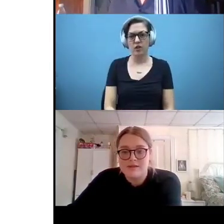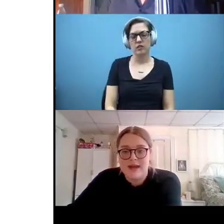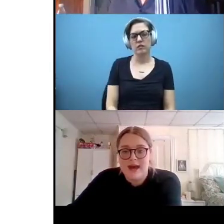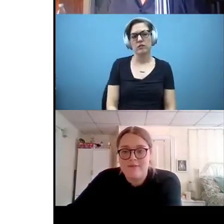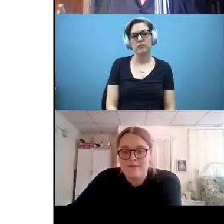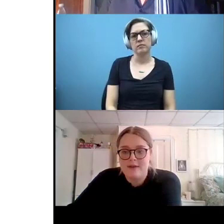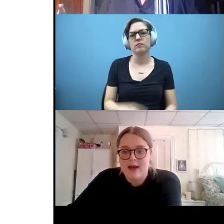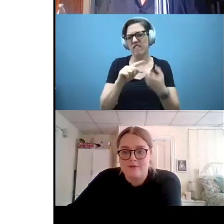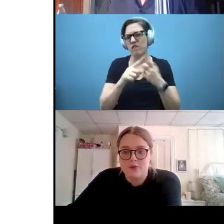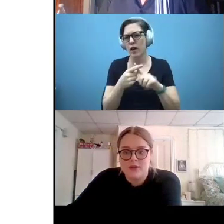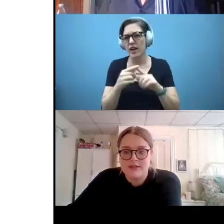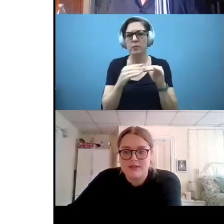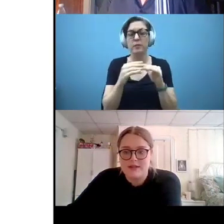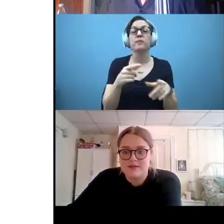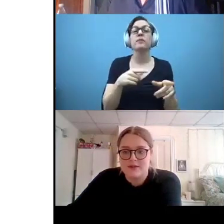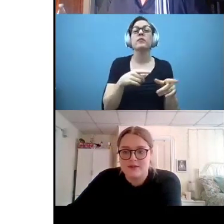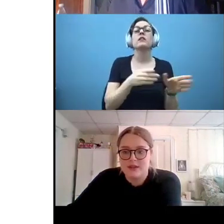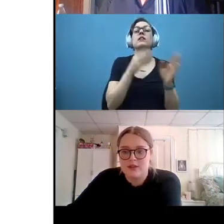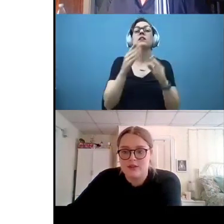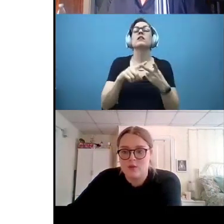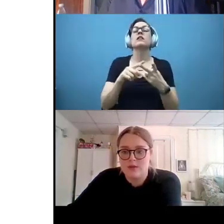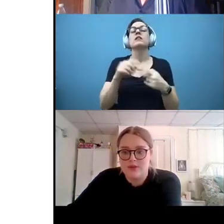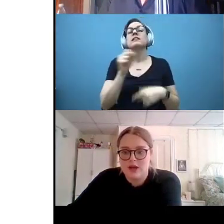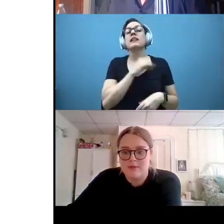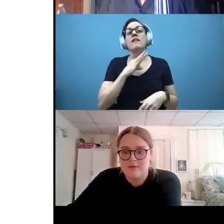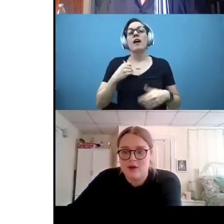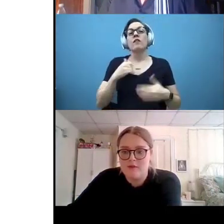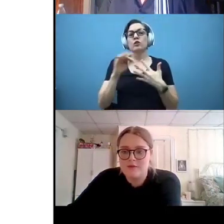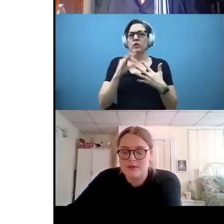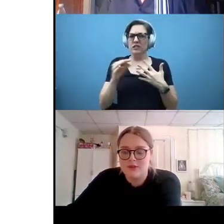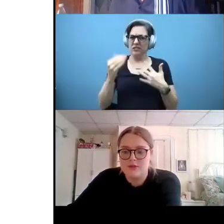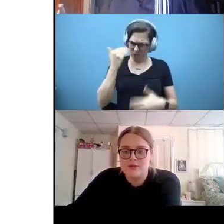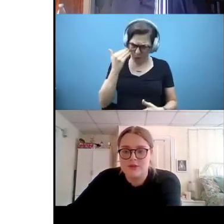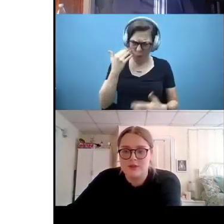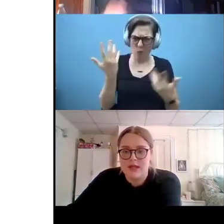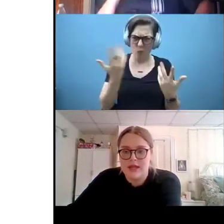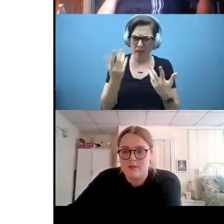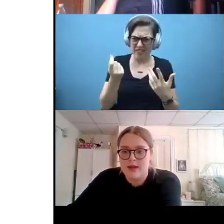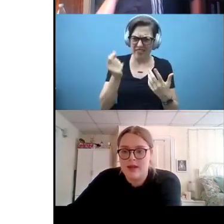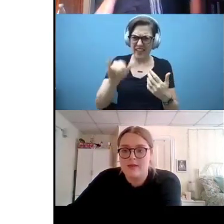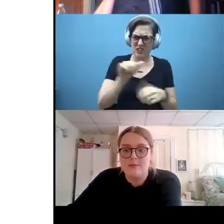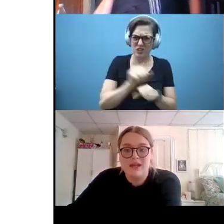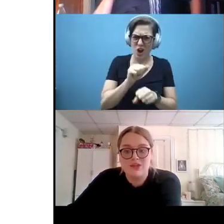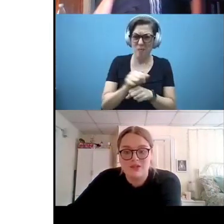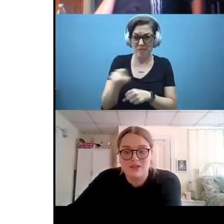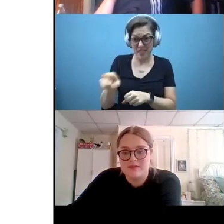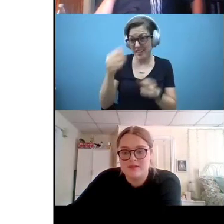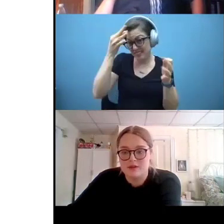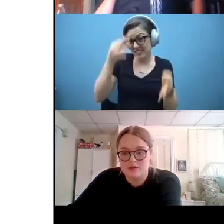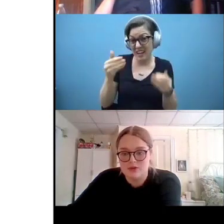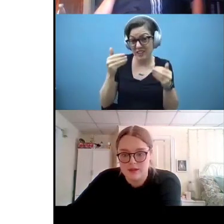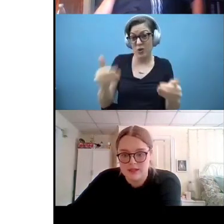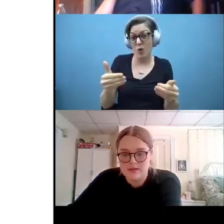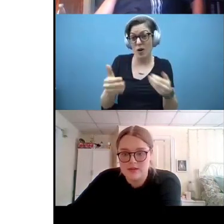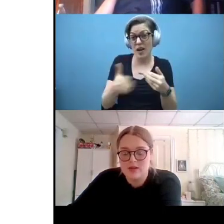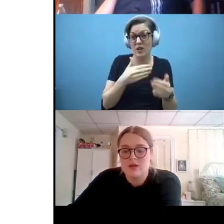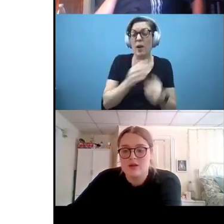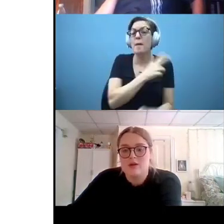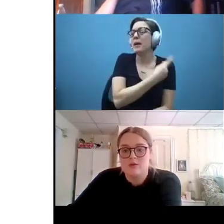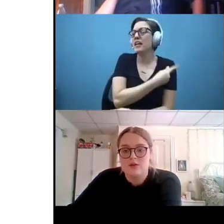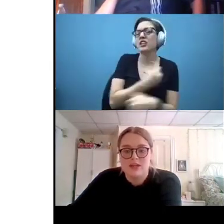The staff have choices and certainly know what the job involves and choose to do it anyway. The patients have zero